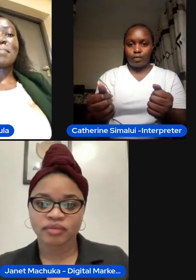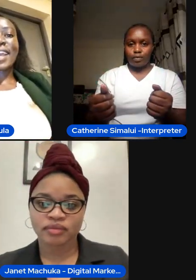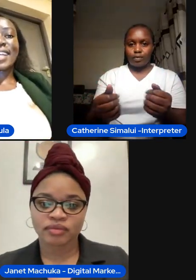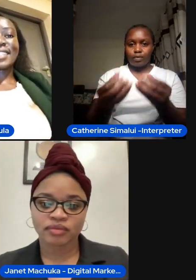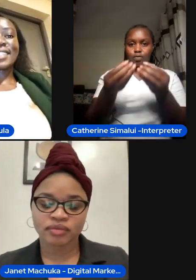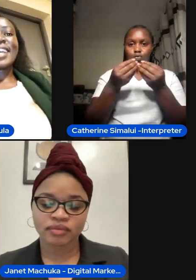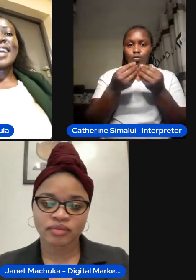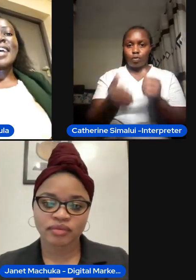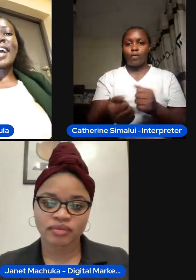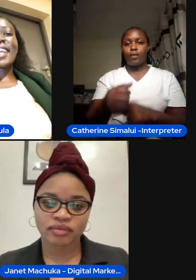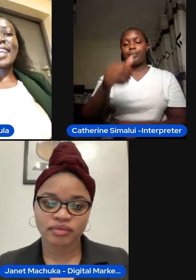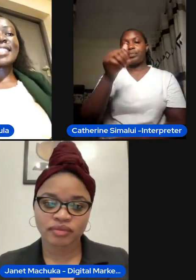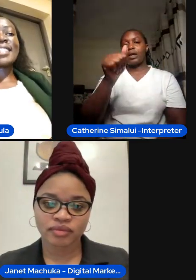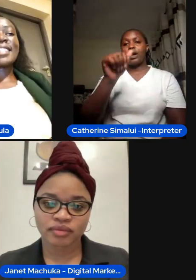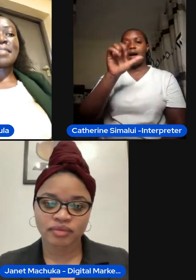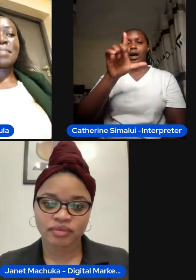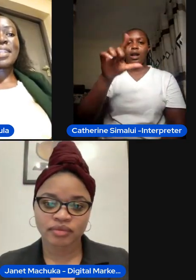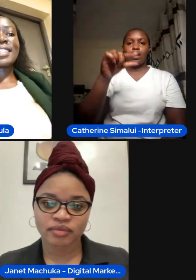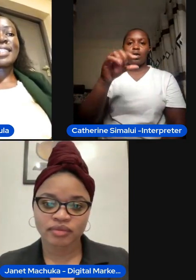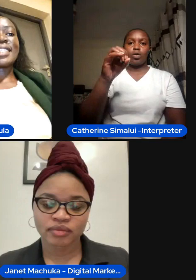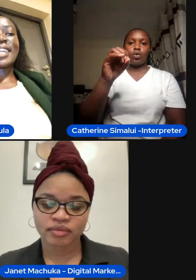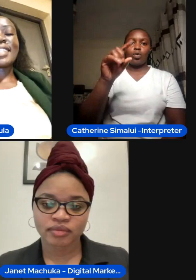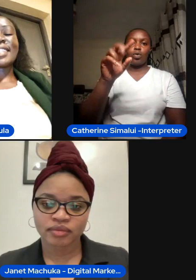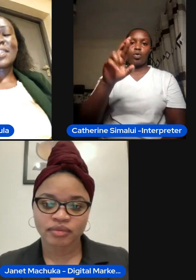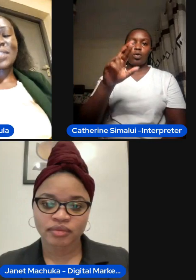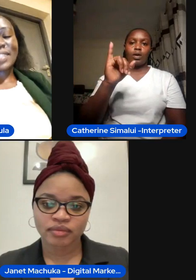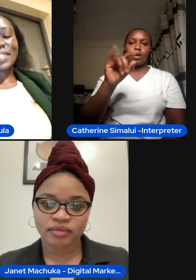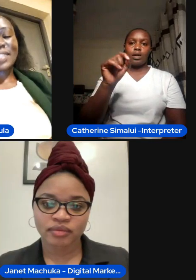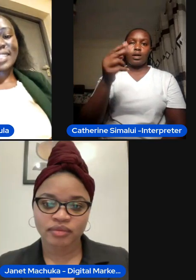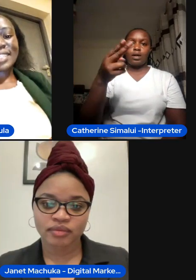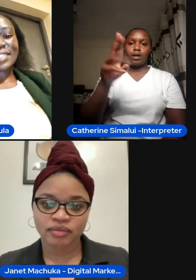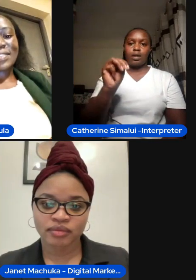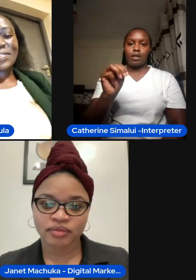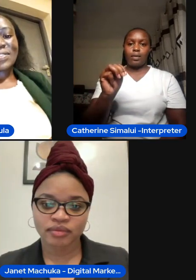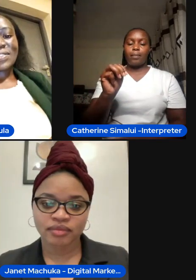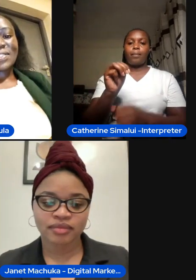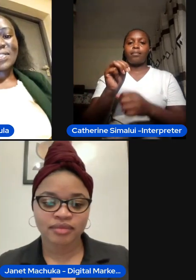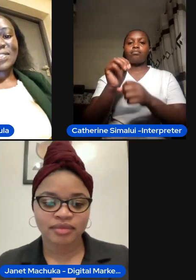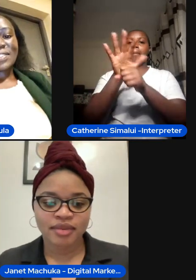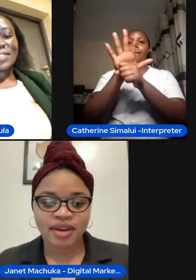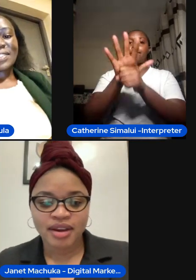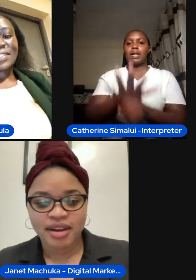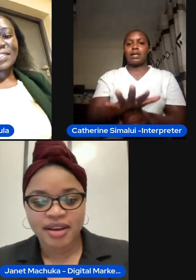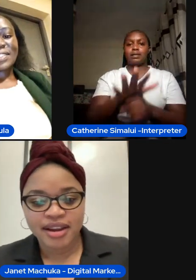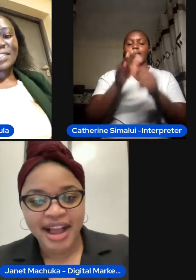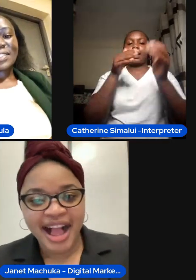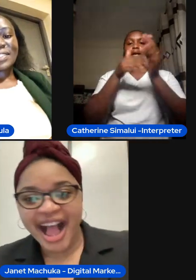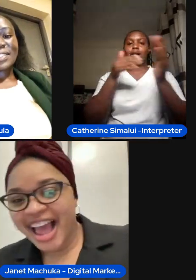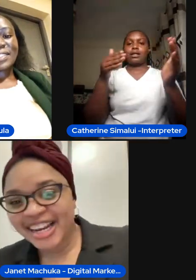algorithmic bias against disability-related content?